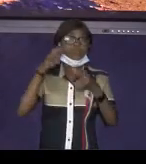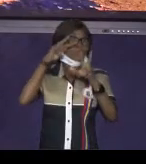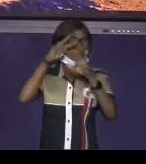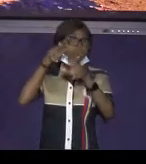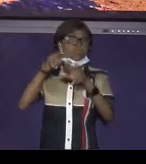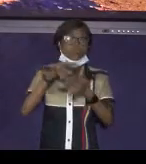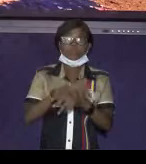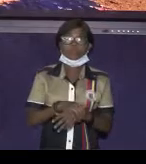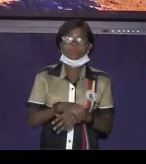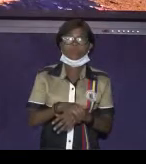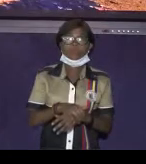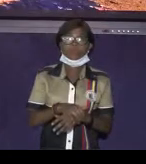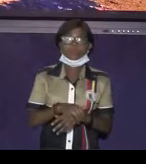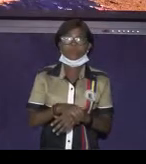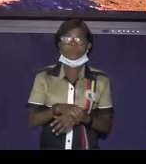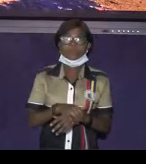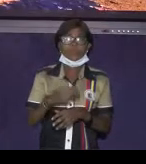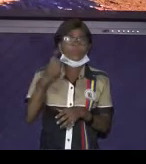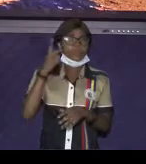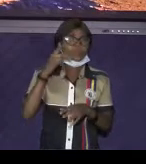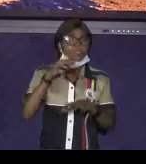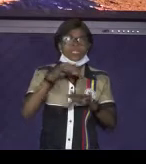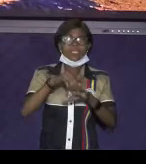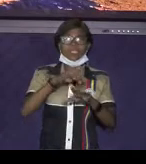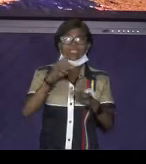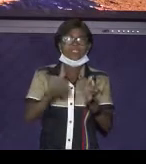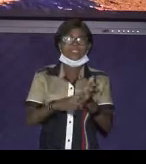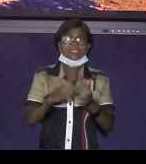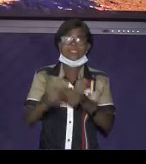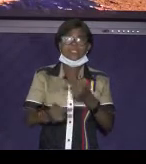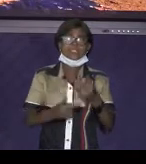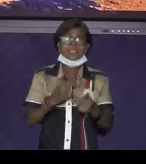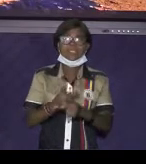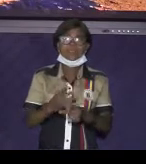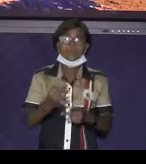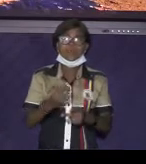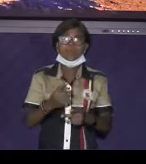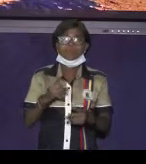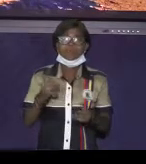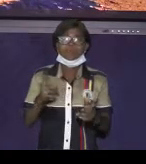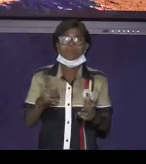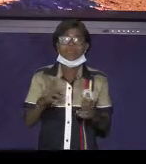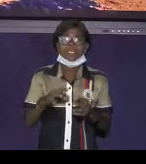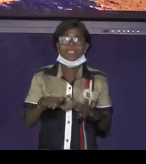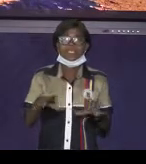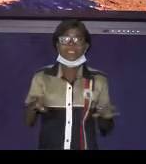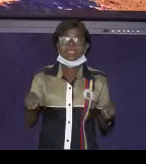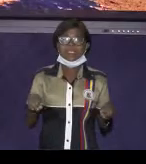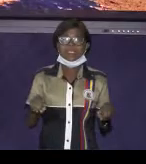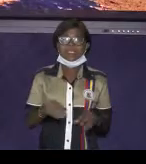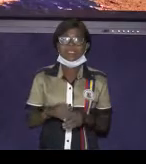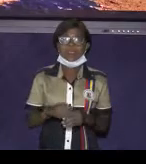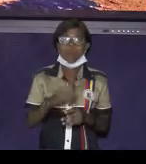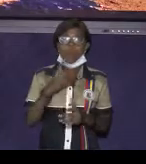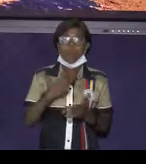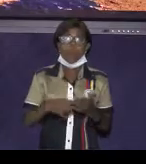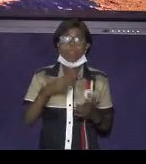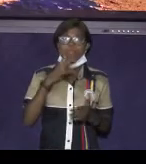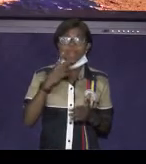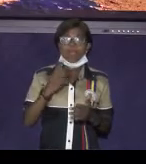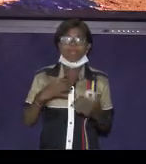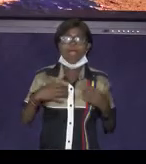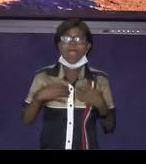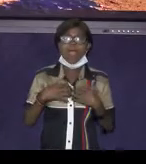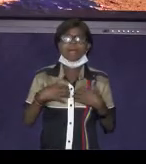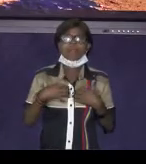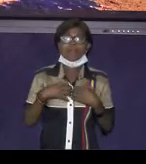about derived savanna. And looking at this kind of region, let's look at what are the animals that